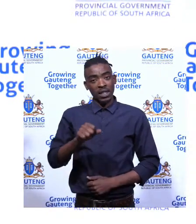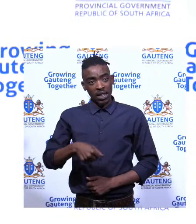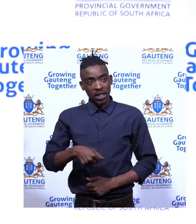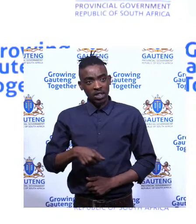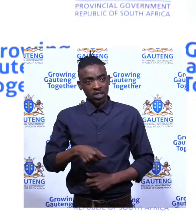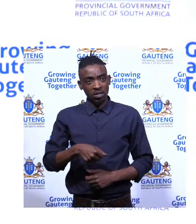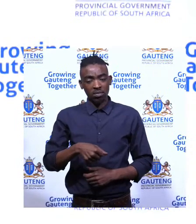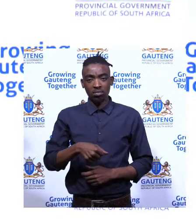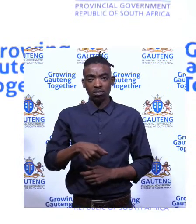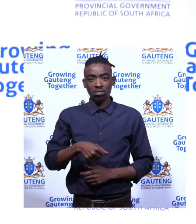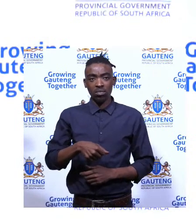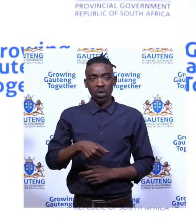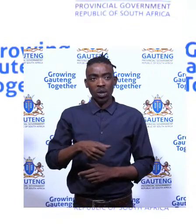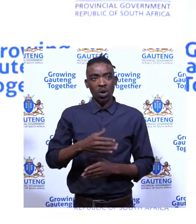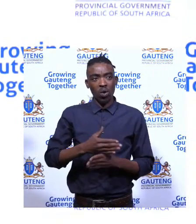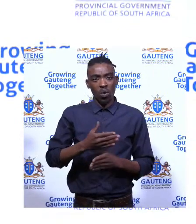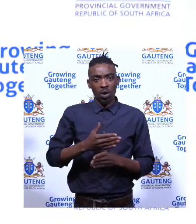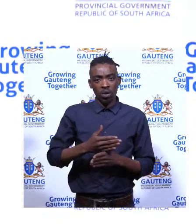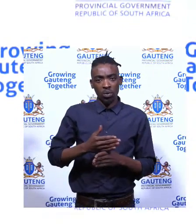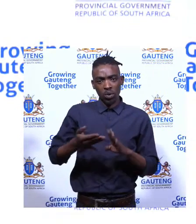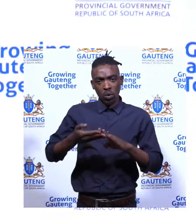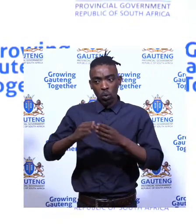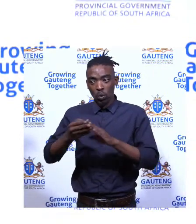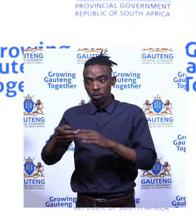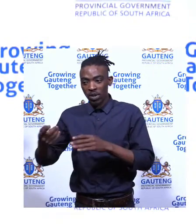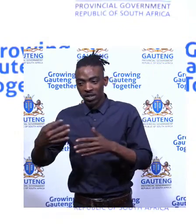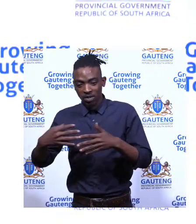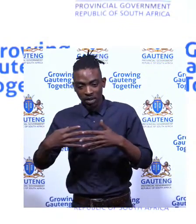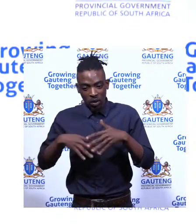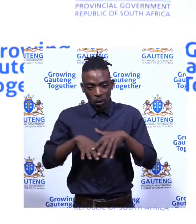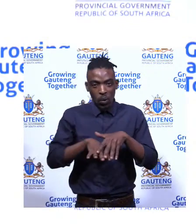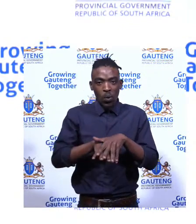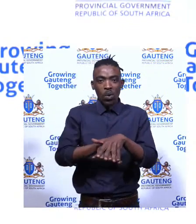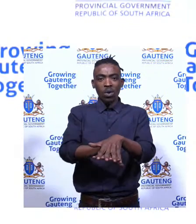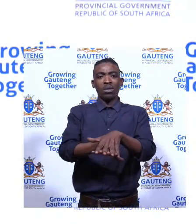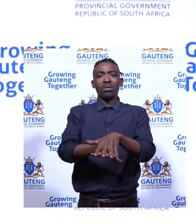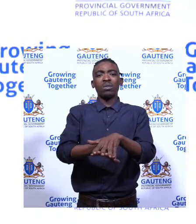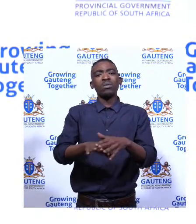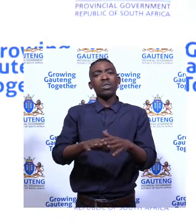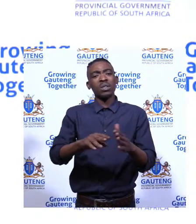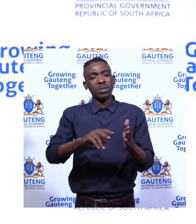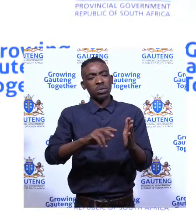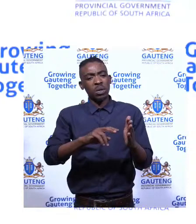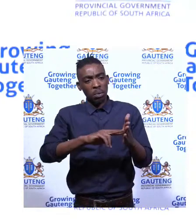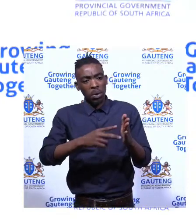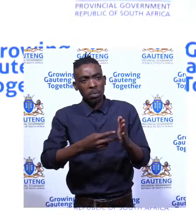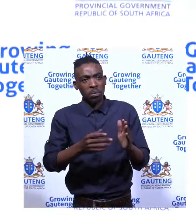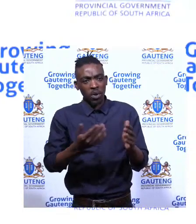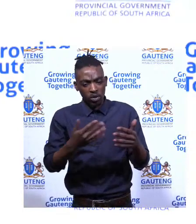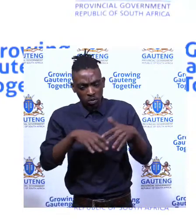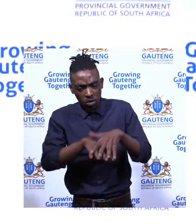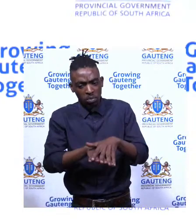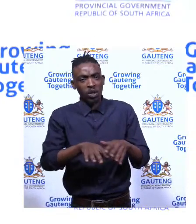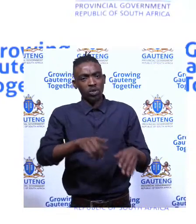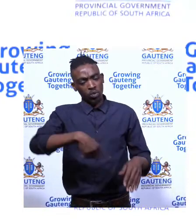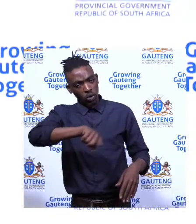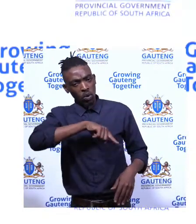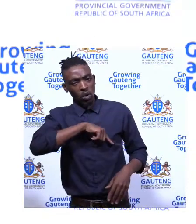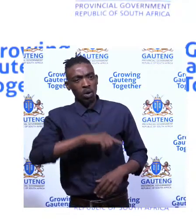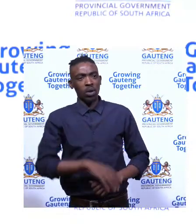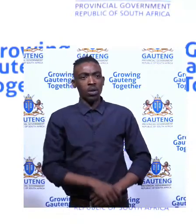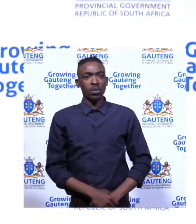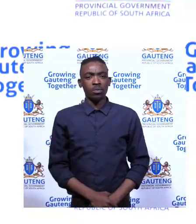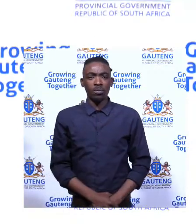working with the population in enhancing adherence to social distancing. So what this